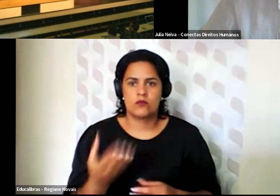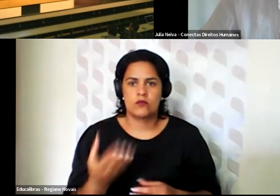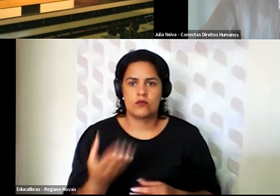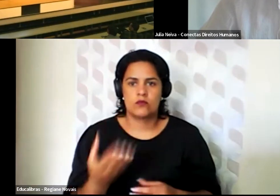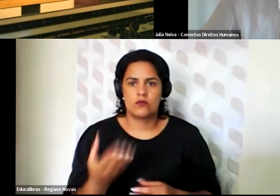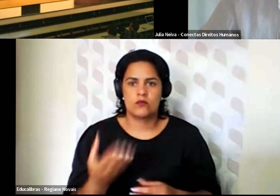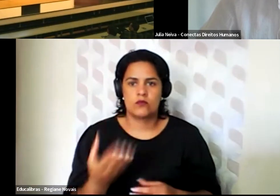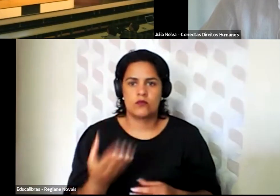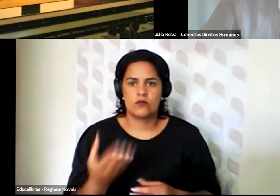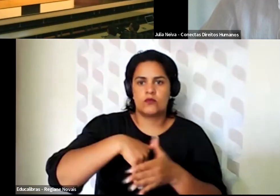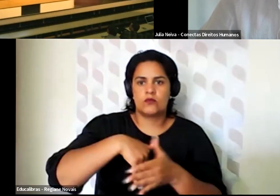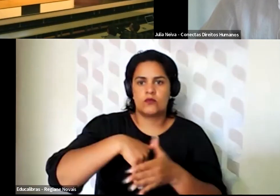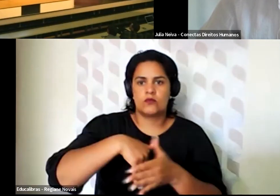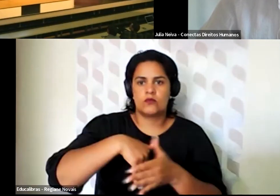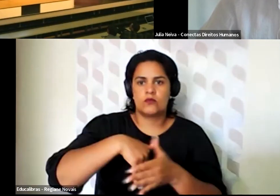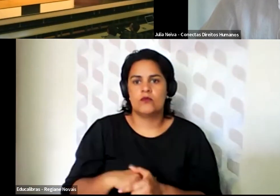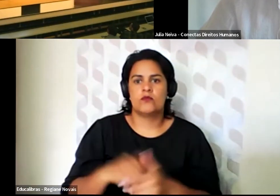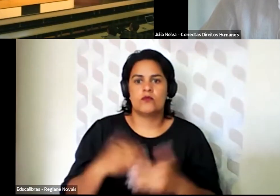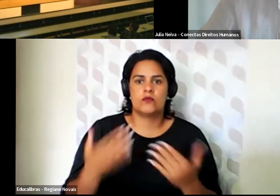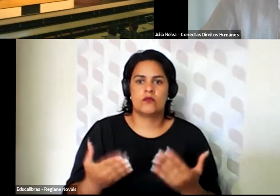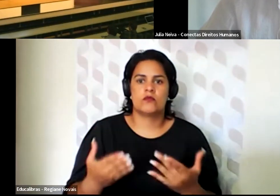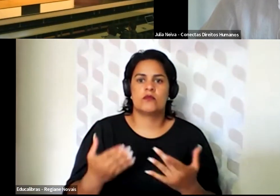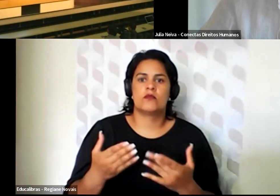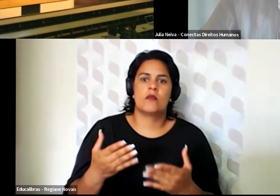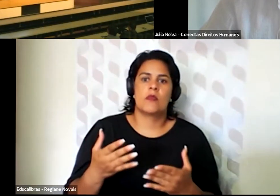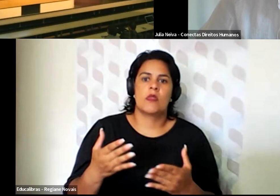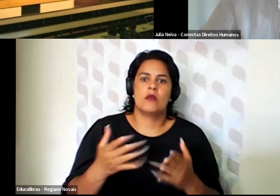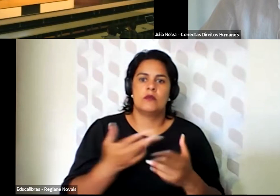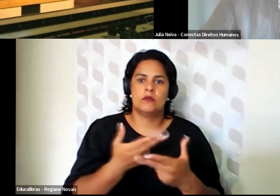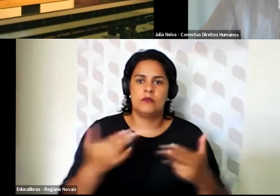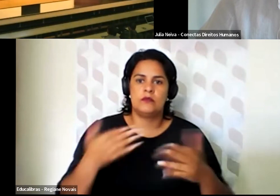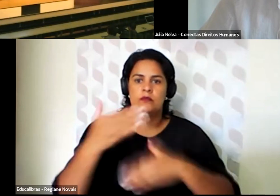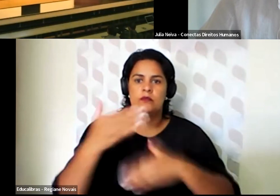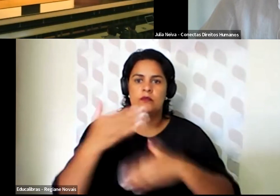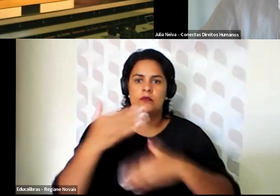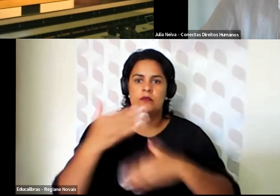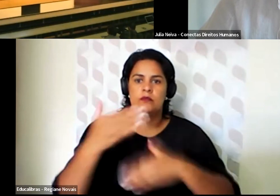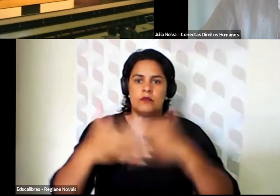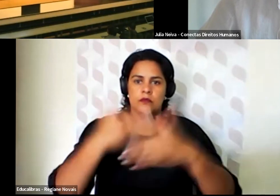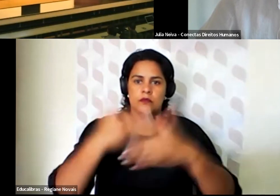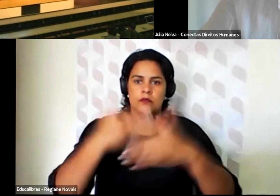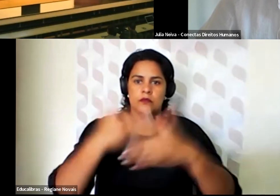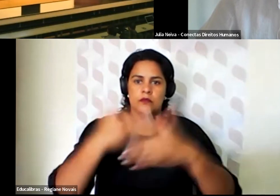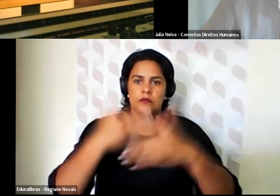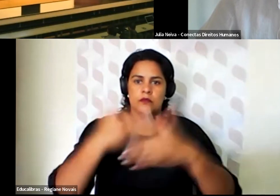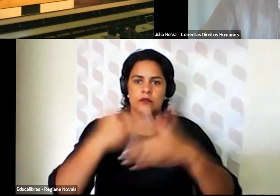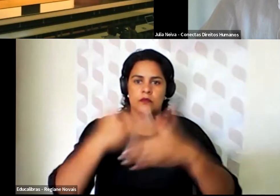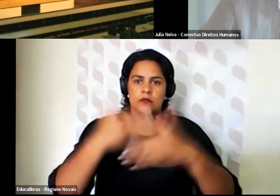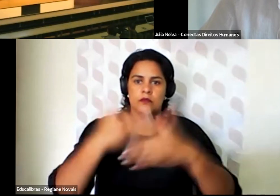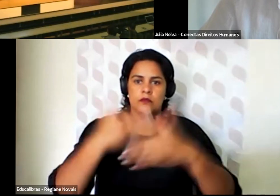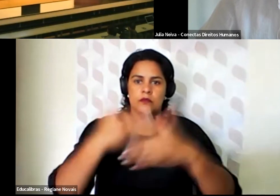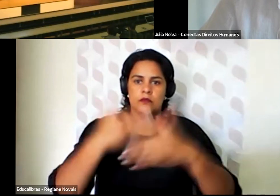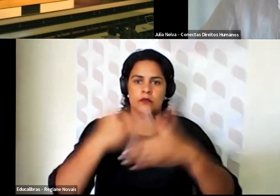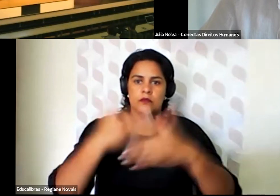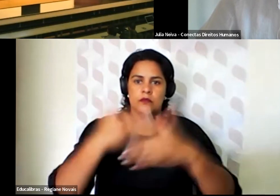difficult process, but make sure that at the end of this process that player will be actually much better than it was at the